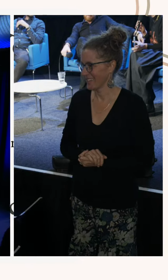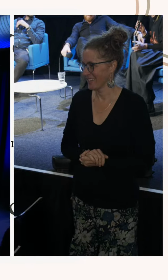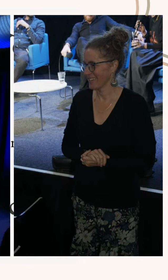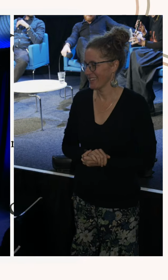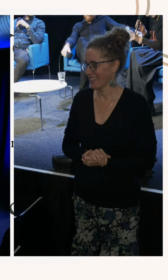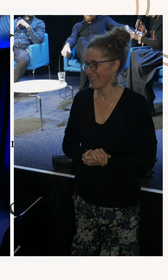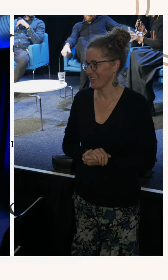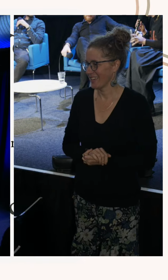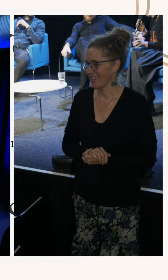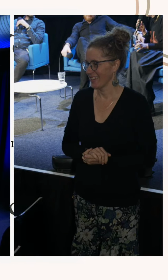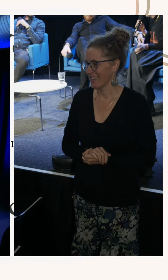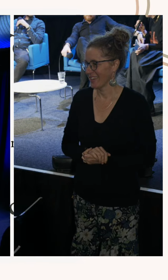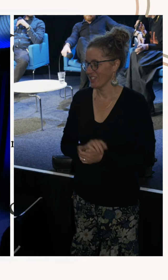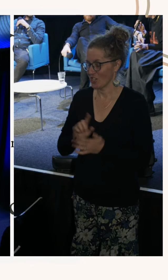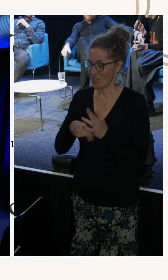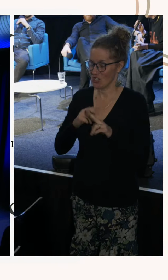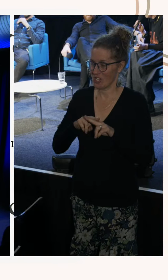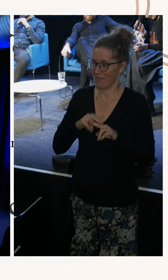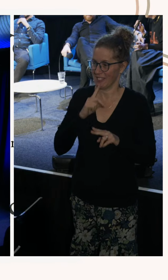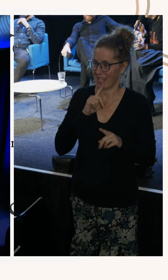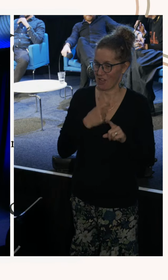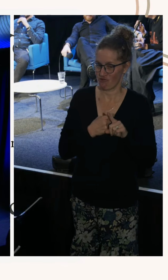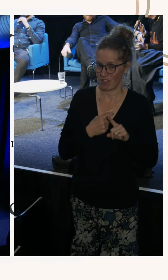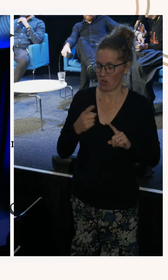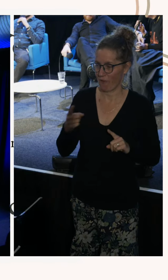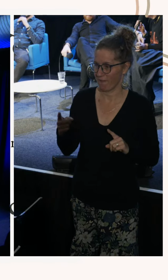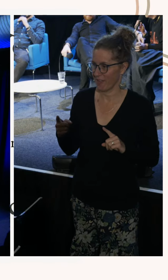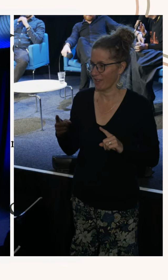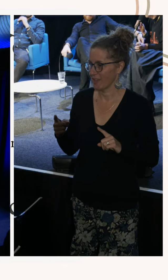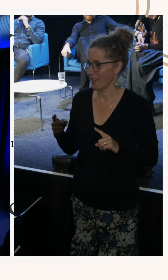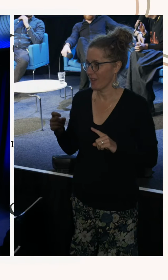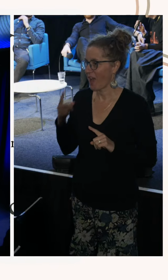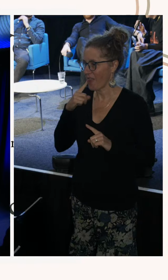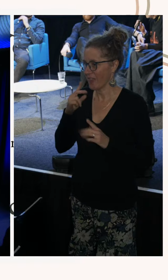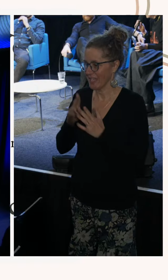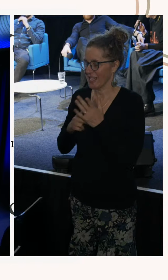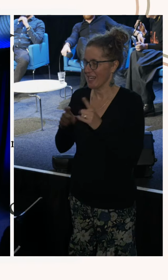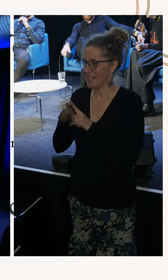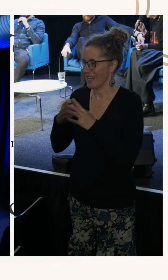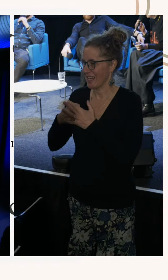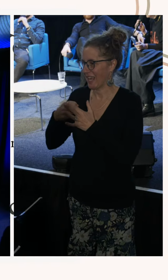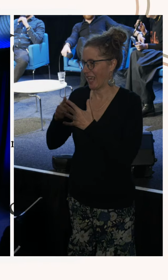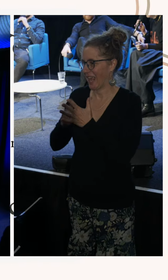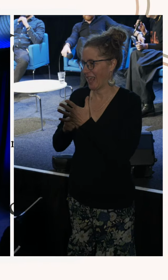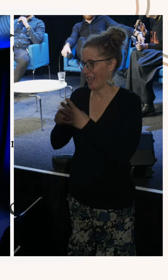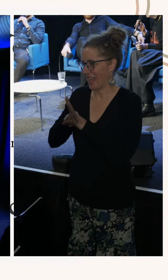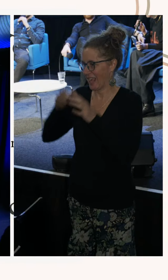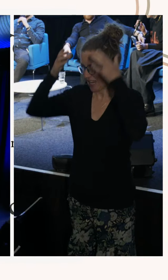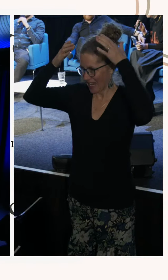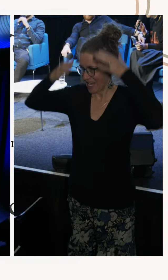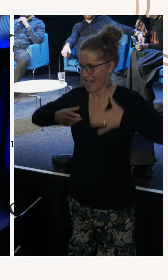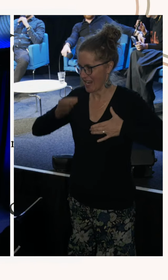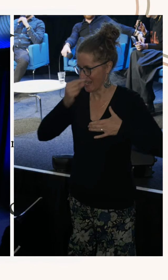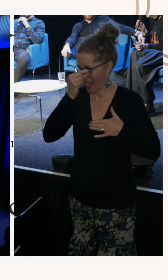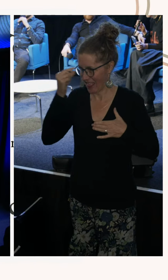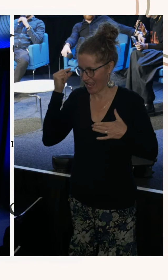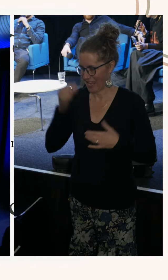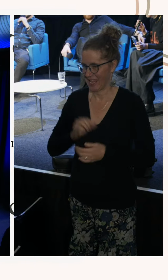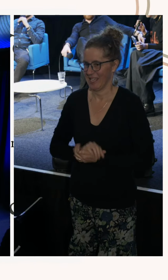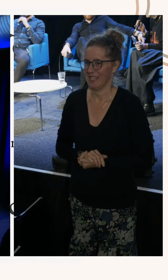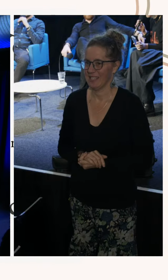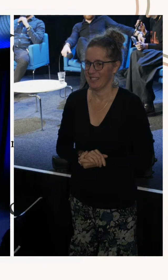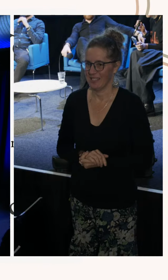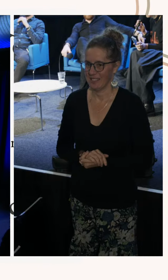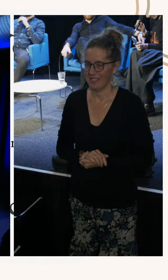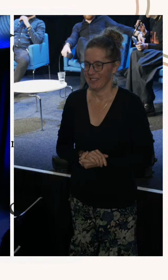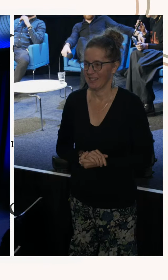All right, so we've got Jeff locked in for Christos. What do It's obviously Ned Kelly. you think Like, it's Ned Kelly? For sure. And Yeah.